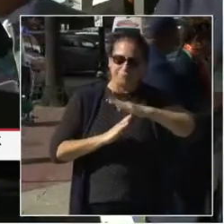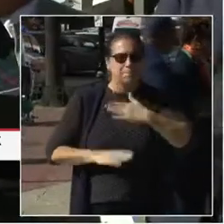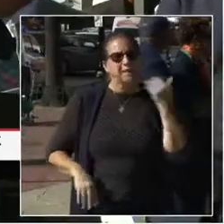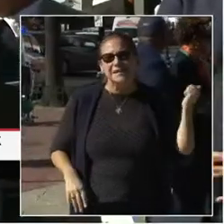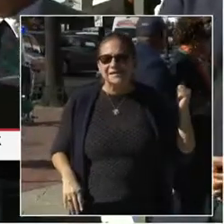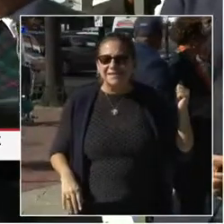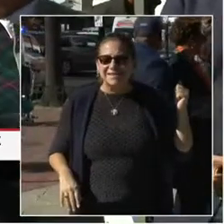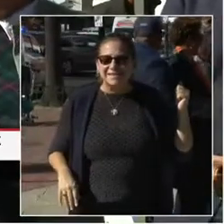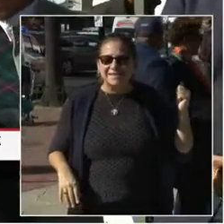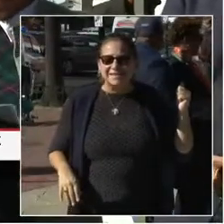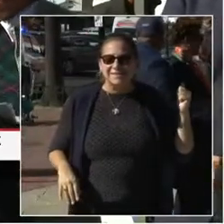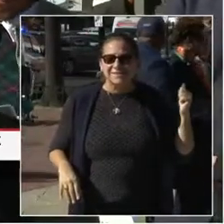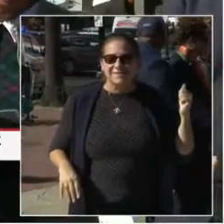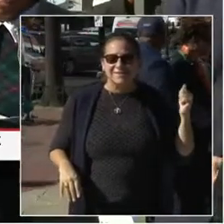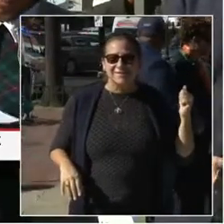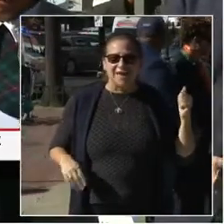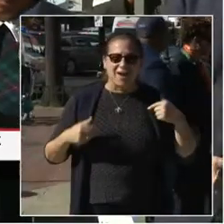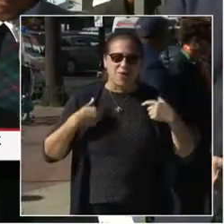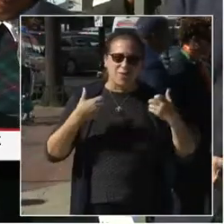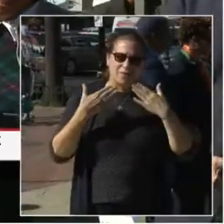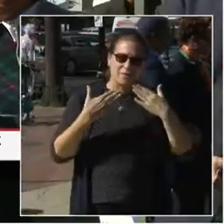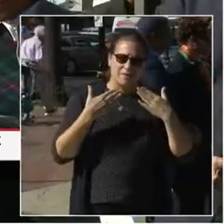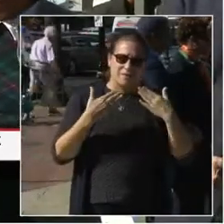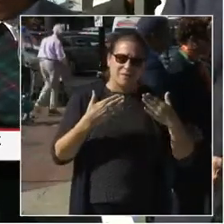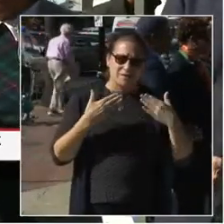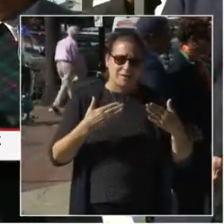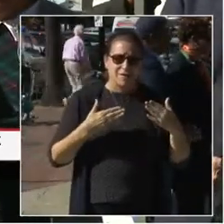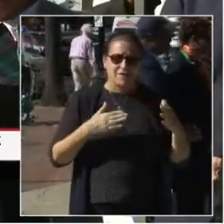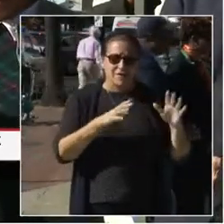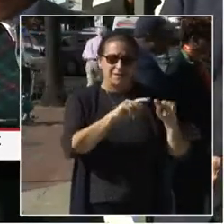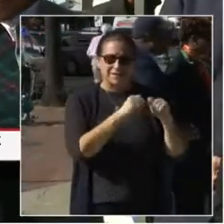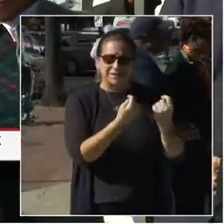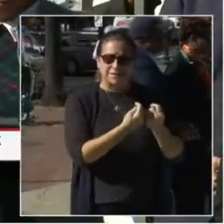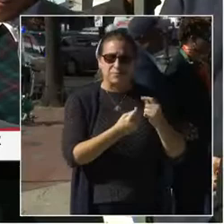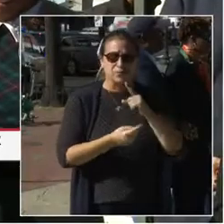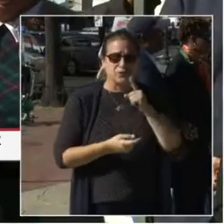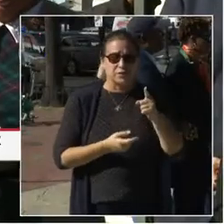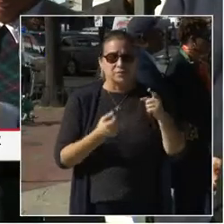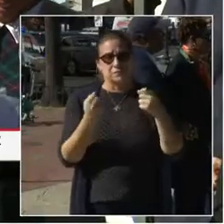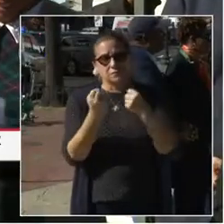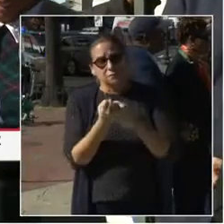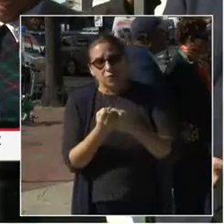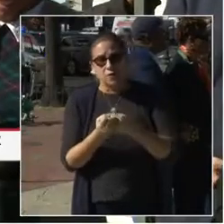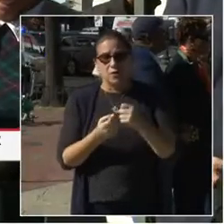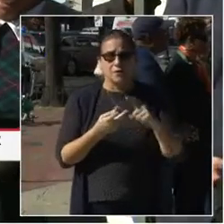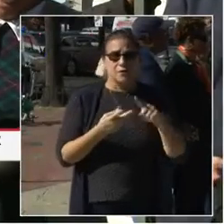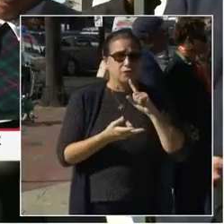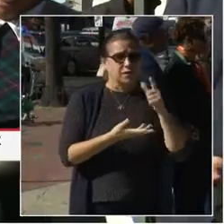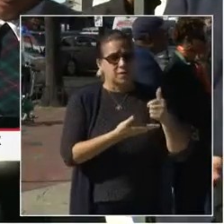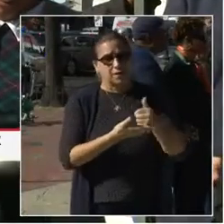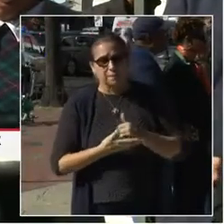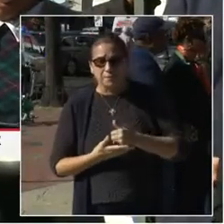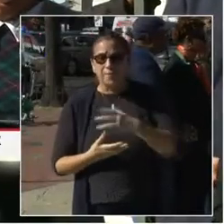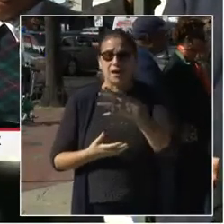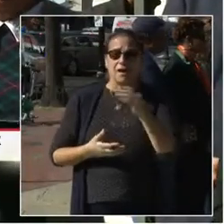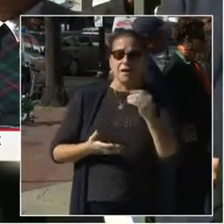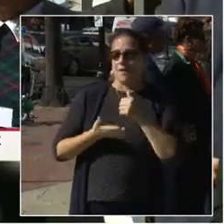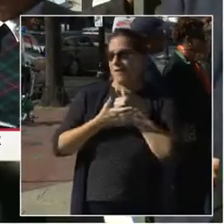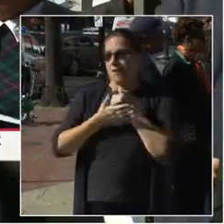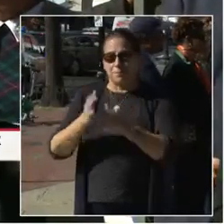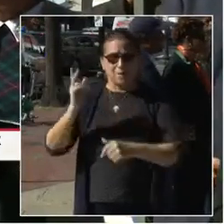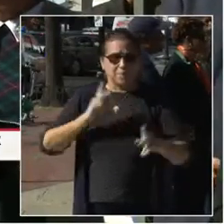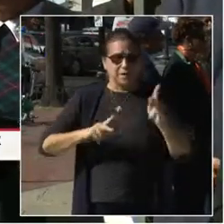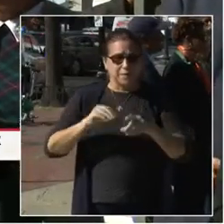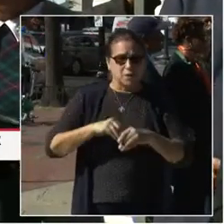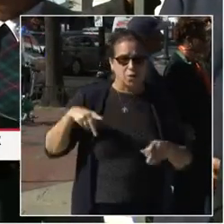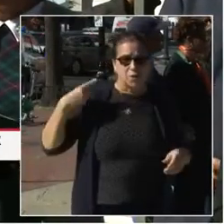thank her and how she's coalescing like Washingtonians, the people that want to live in this great city. And she's giving everybody a fair shot. She's giving